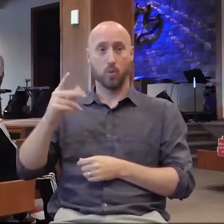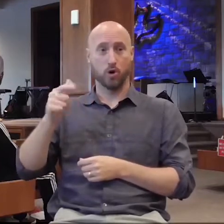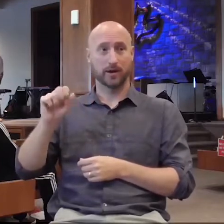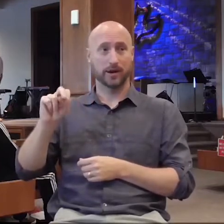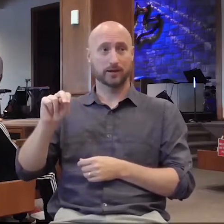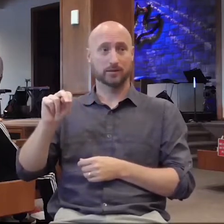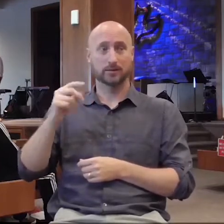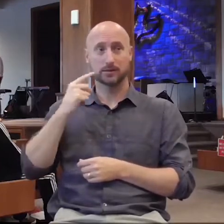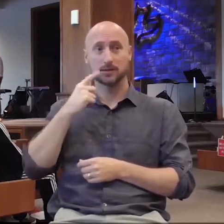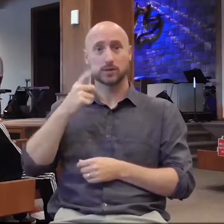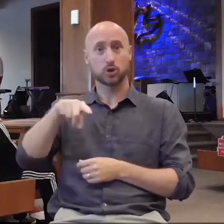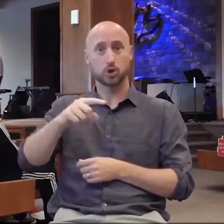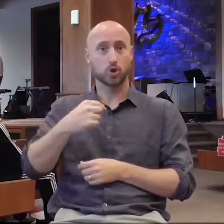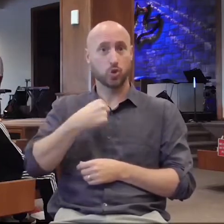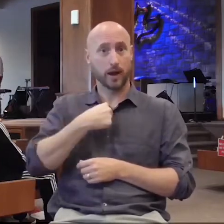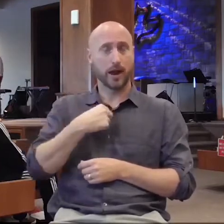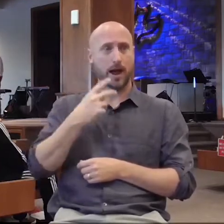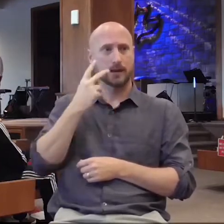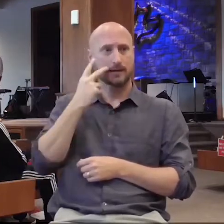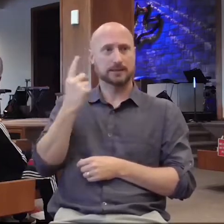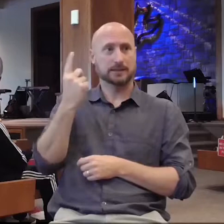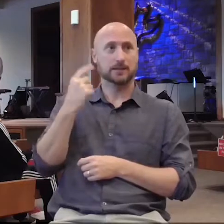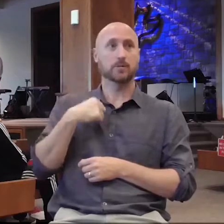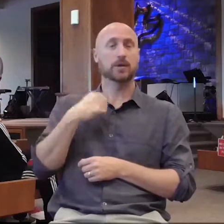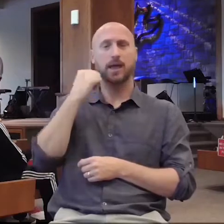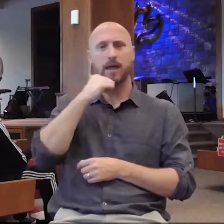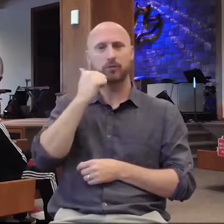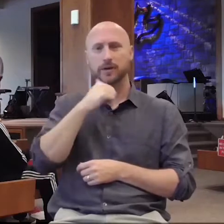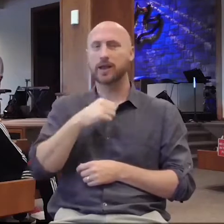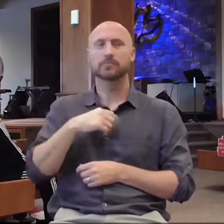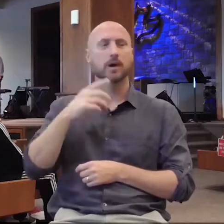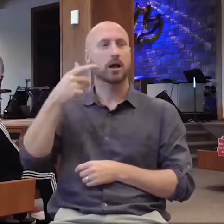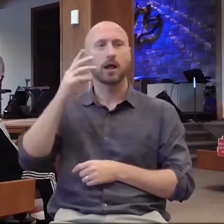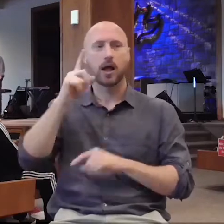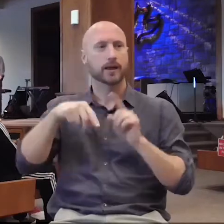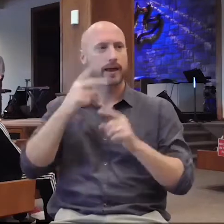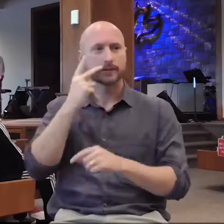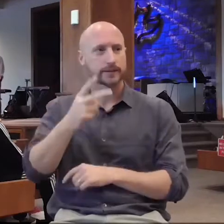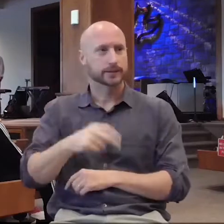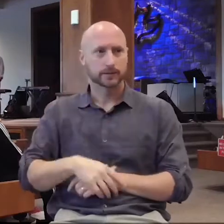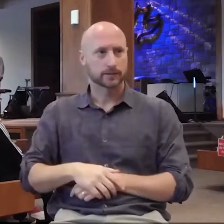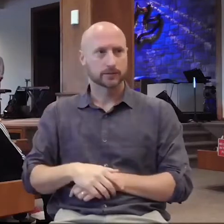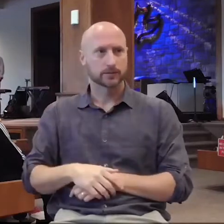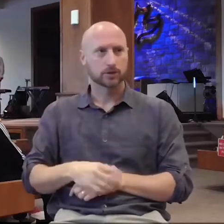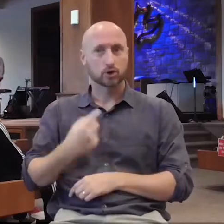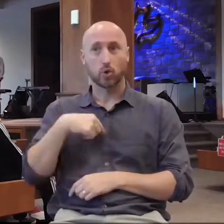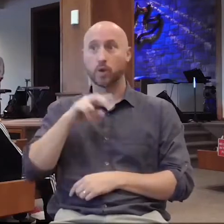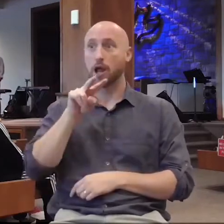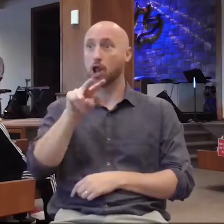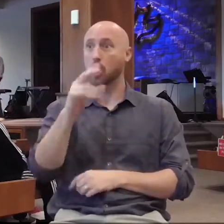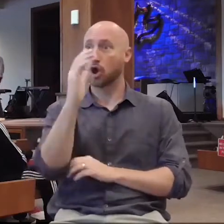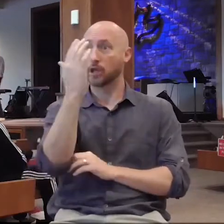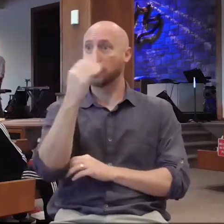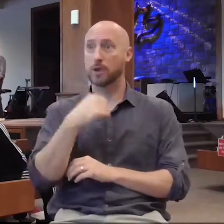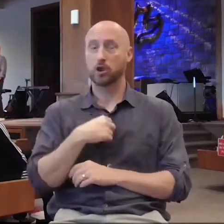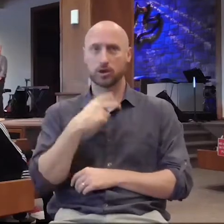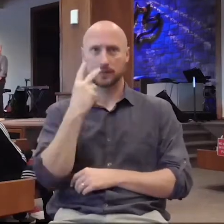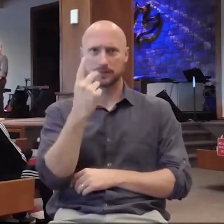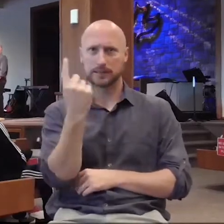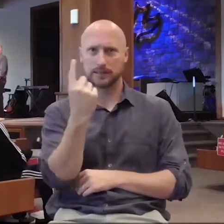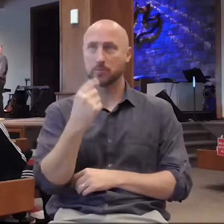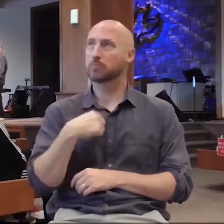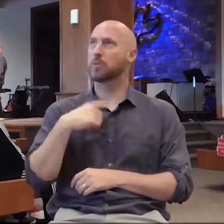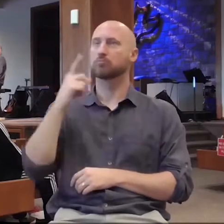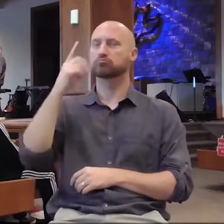that God can't see. We see something every day that God can't